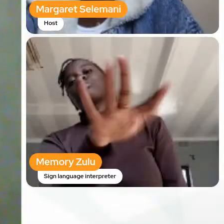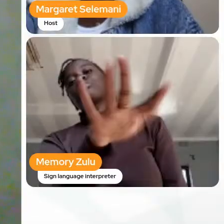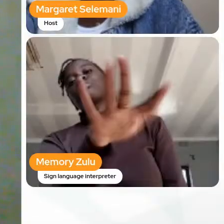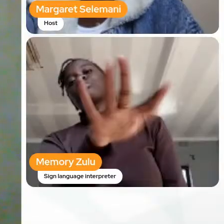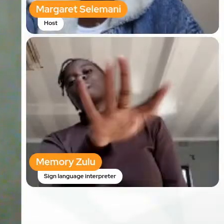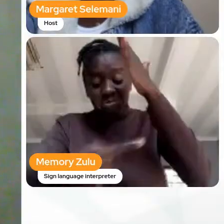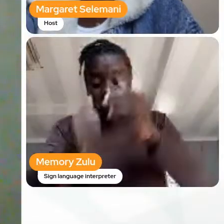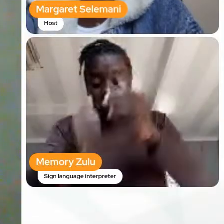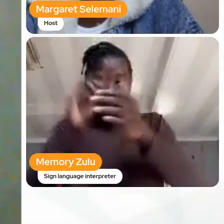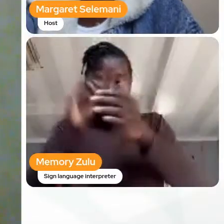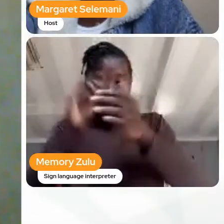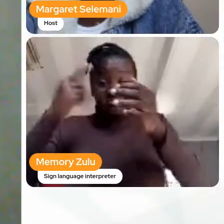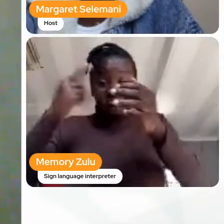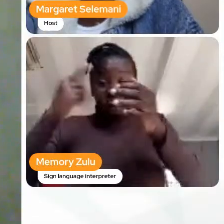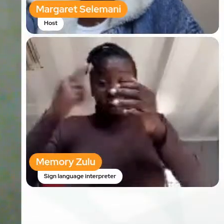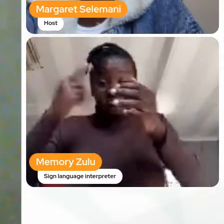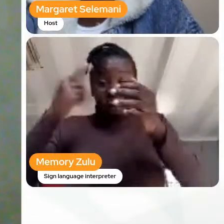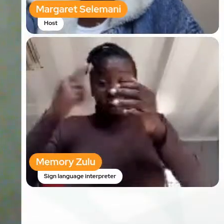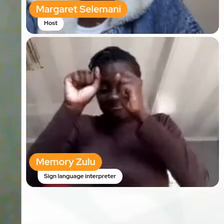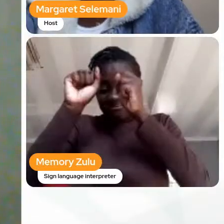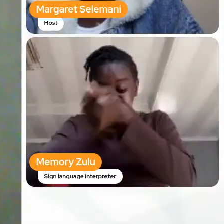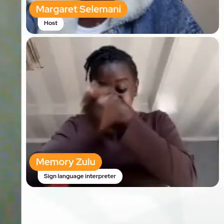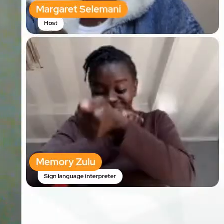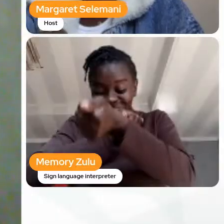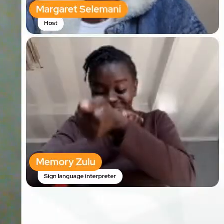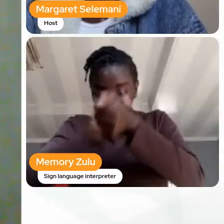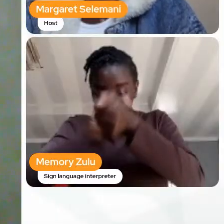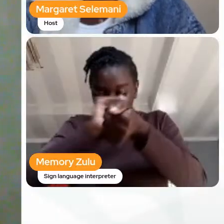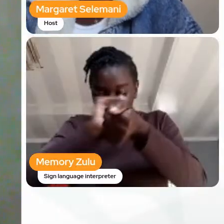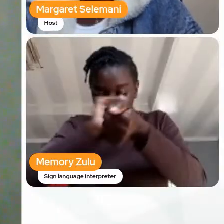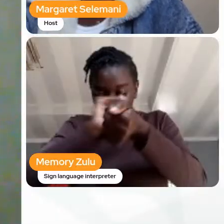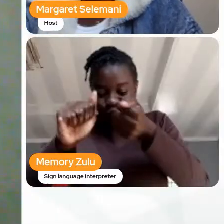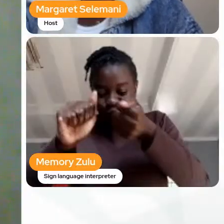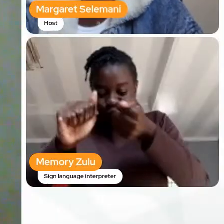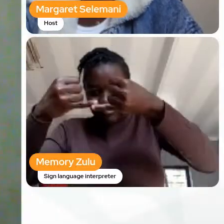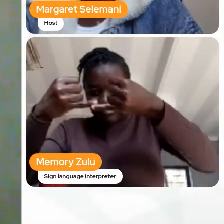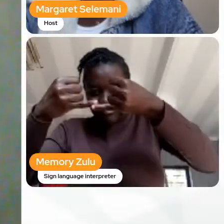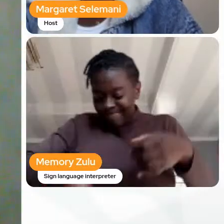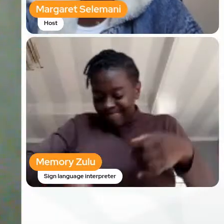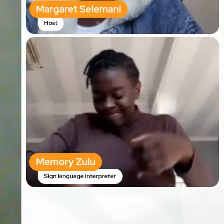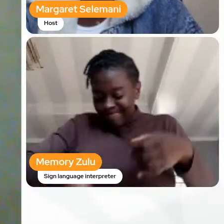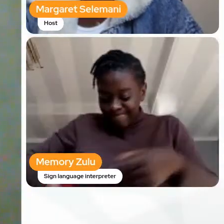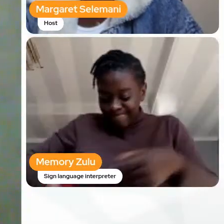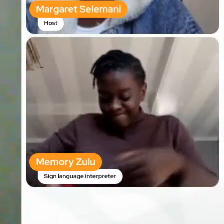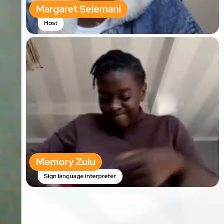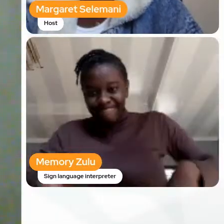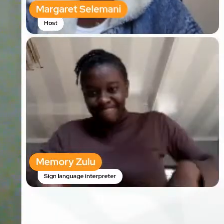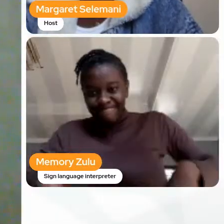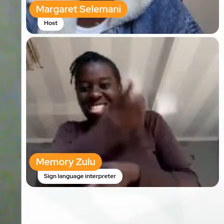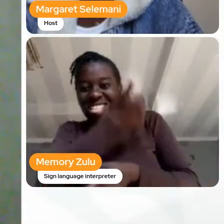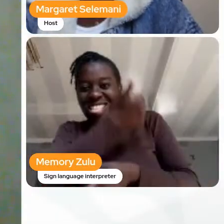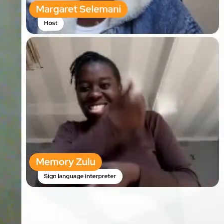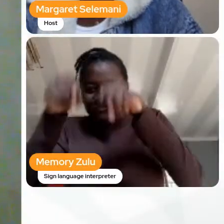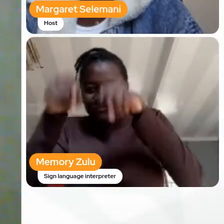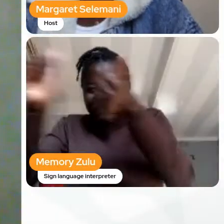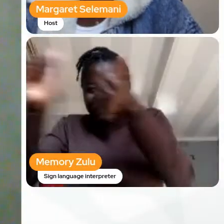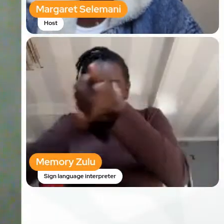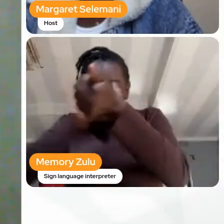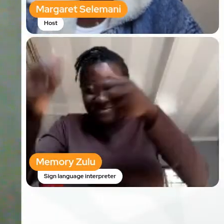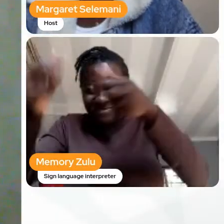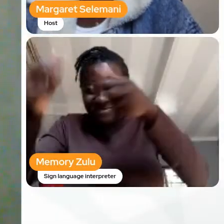relating to the sexually transmitted disease or urinary tract infection, we shouldn't trivialize these